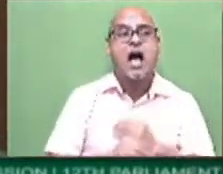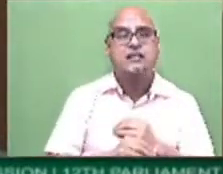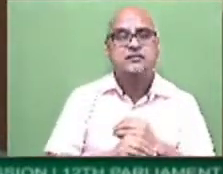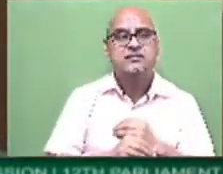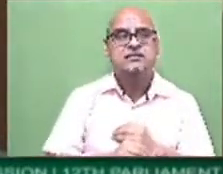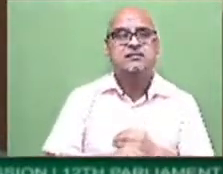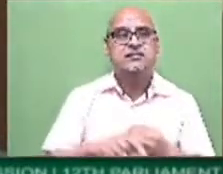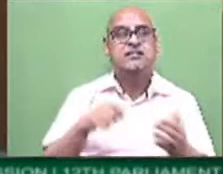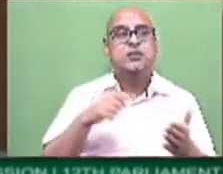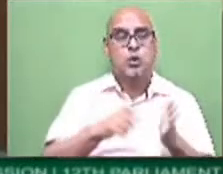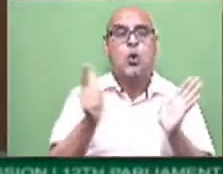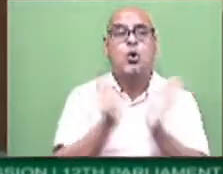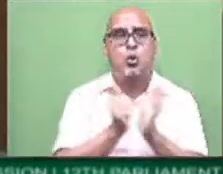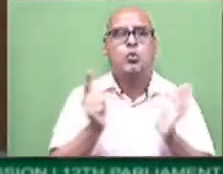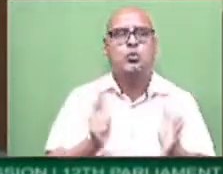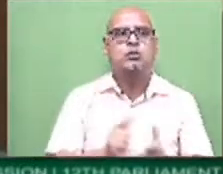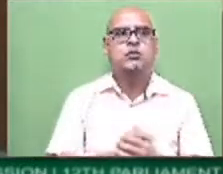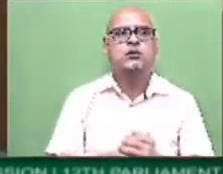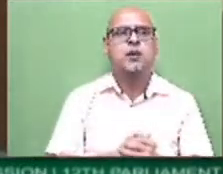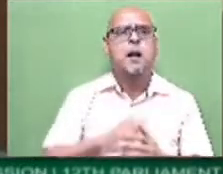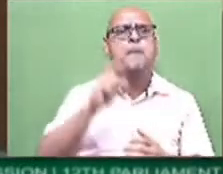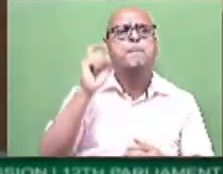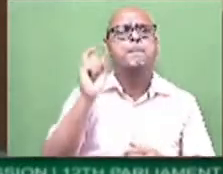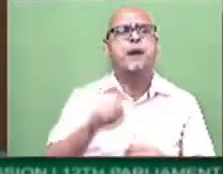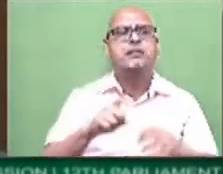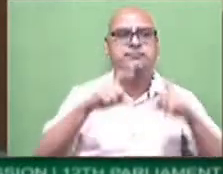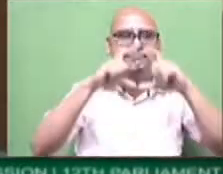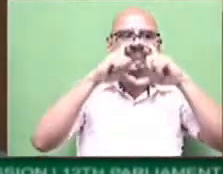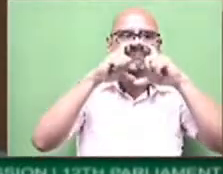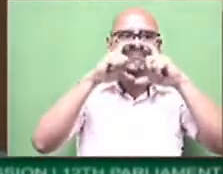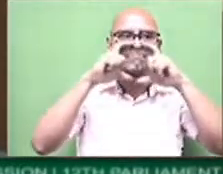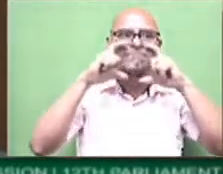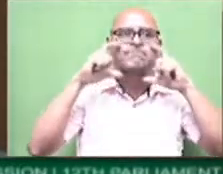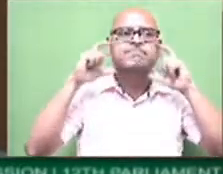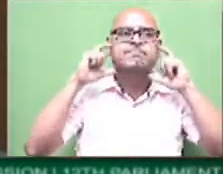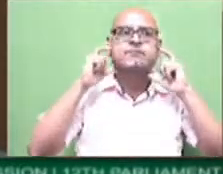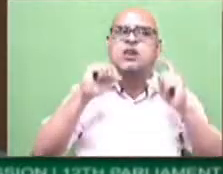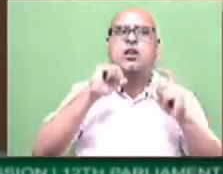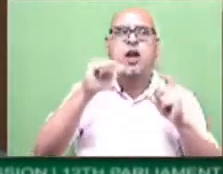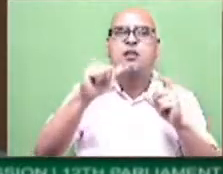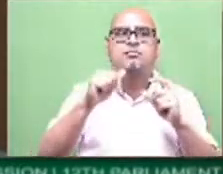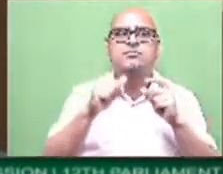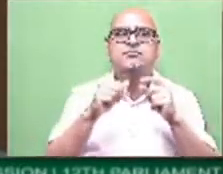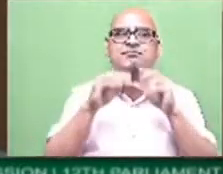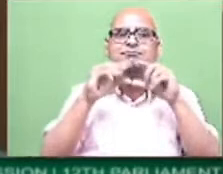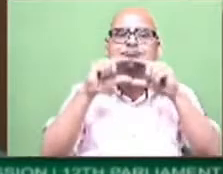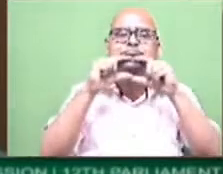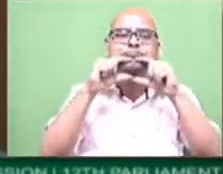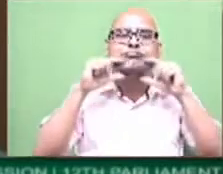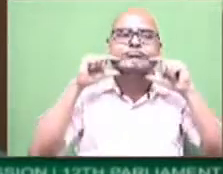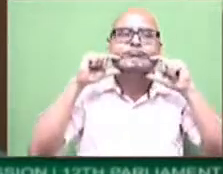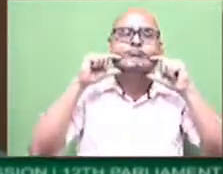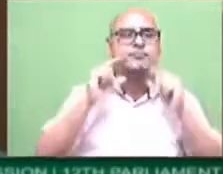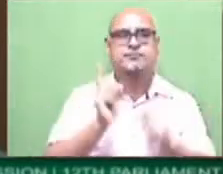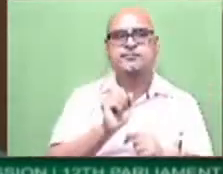mouth. And just having a mask on your chin is not sufficient or good enough.